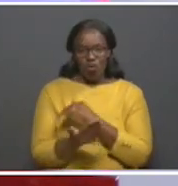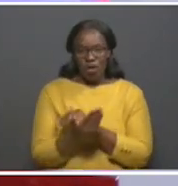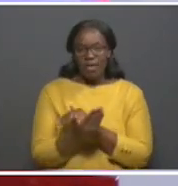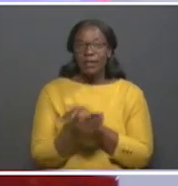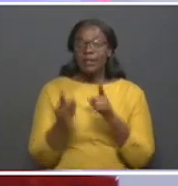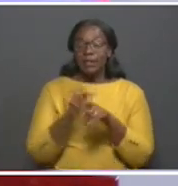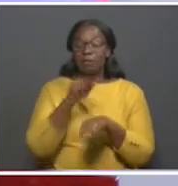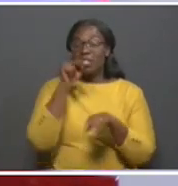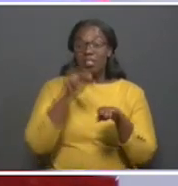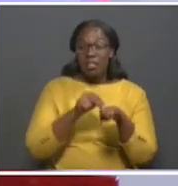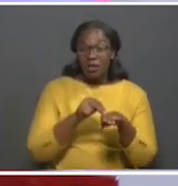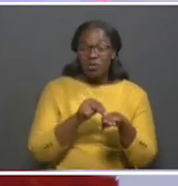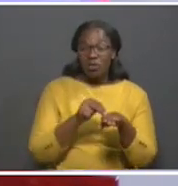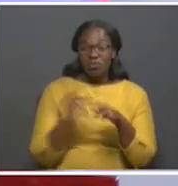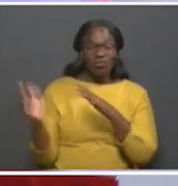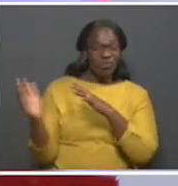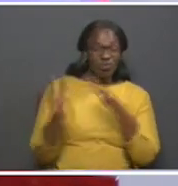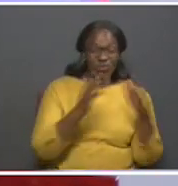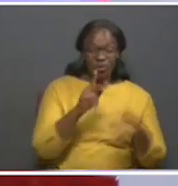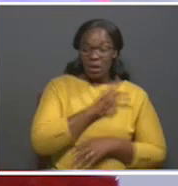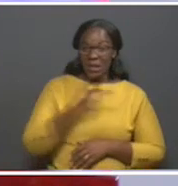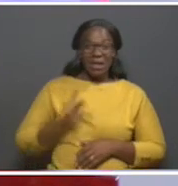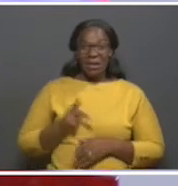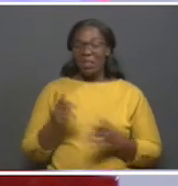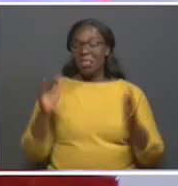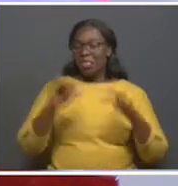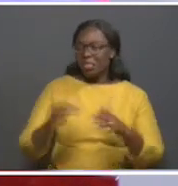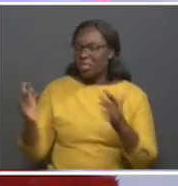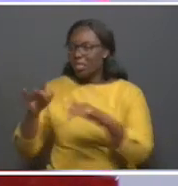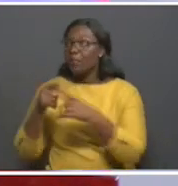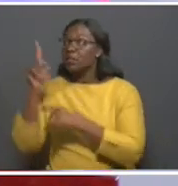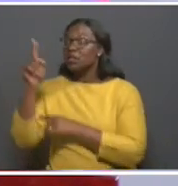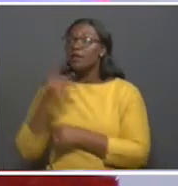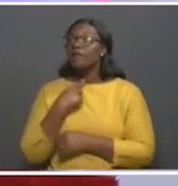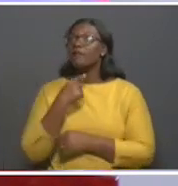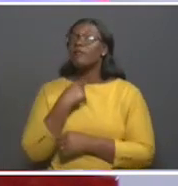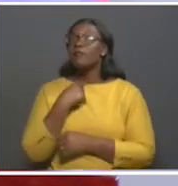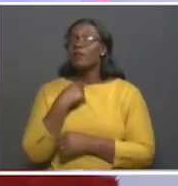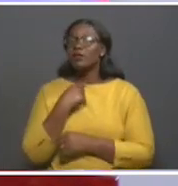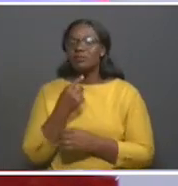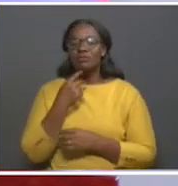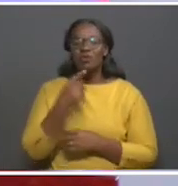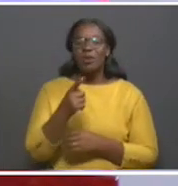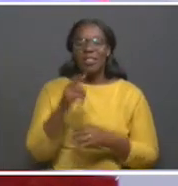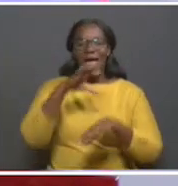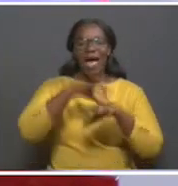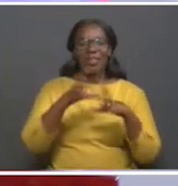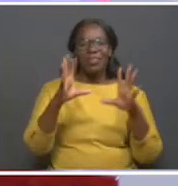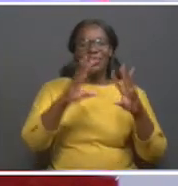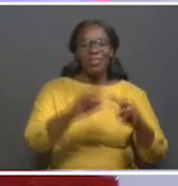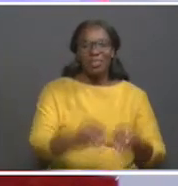The nations rage, the kingdoms totter. He utters his voice, the earth melts. And